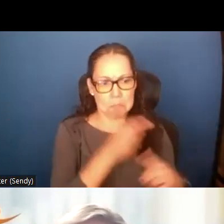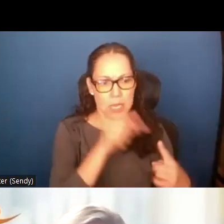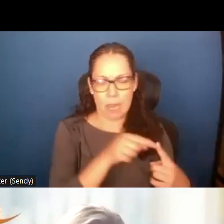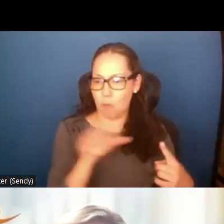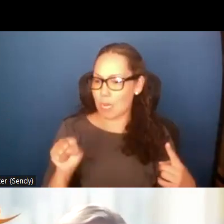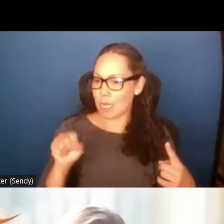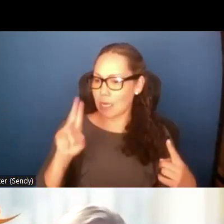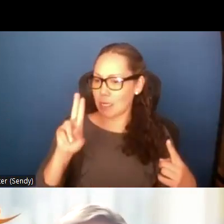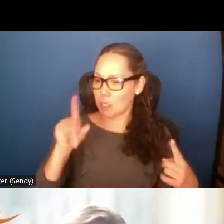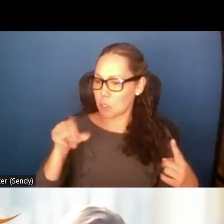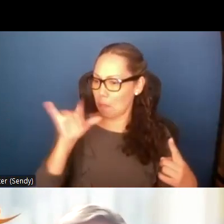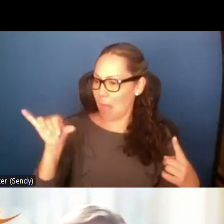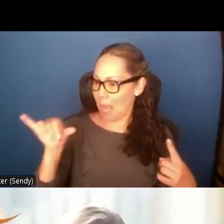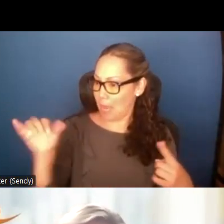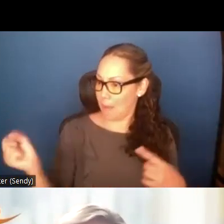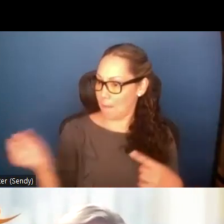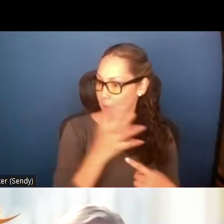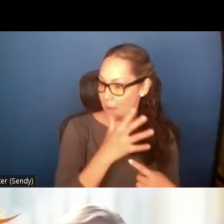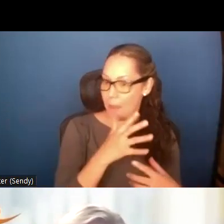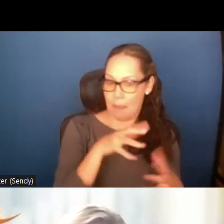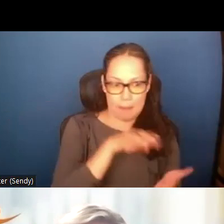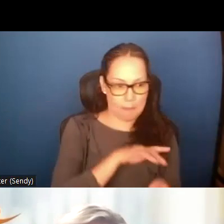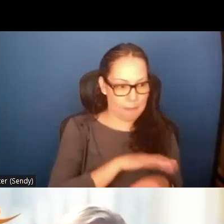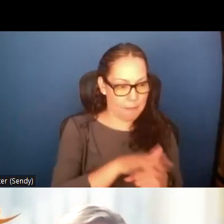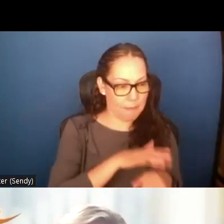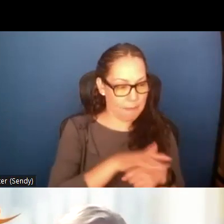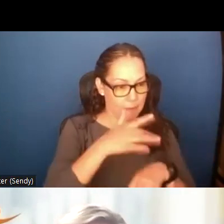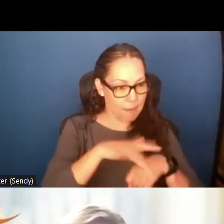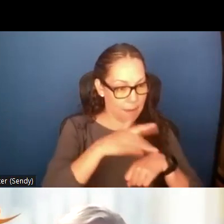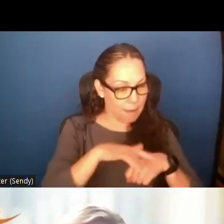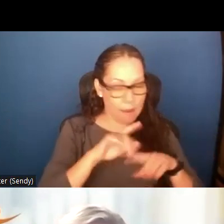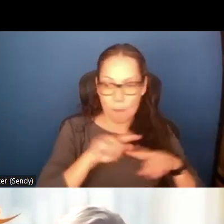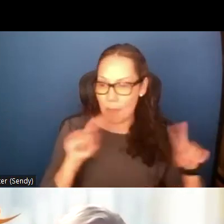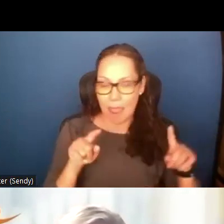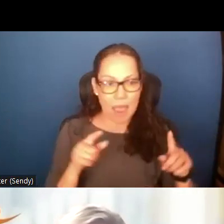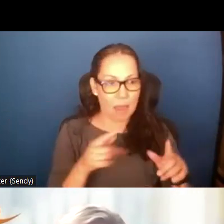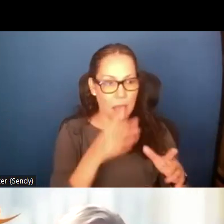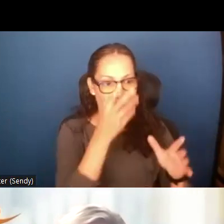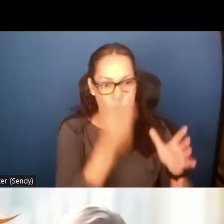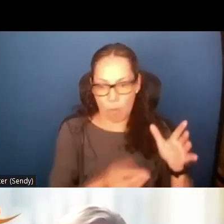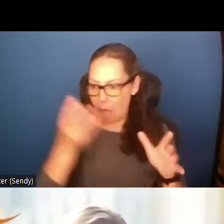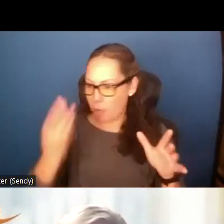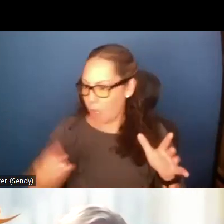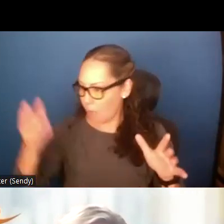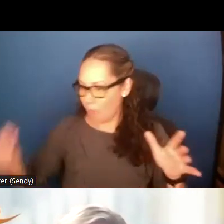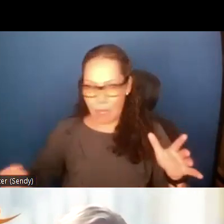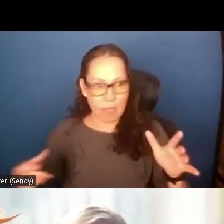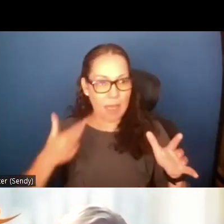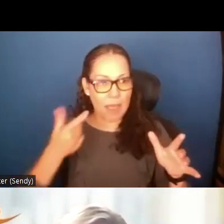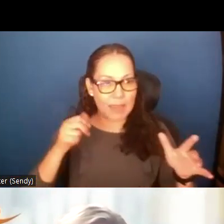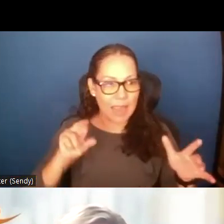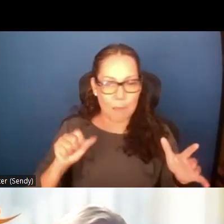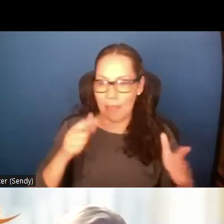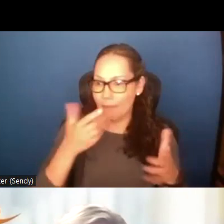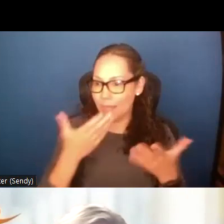then there was the way that this ended up going because there were such big gaps and what was needed, like having needed to